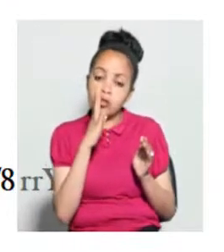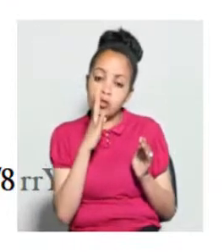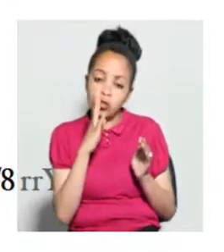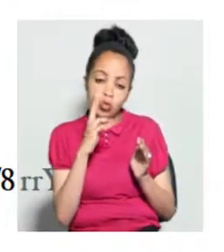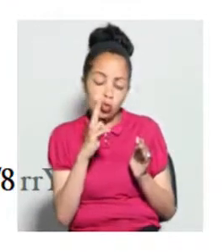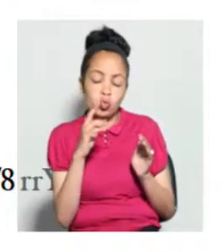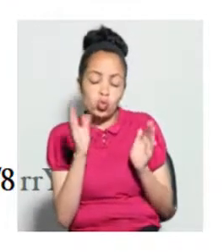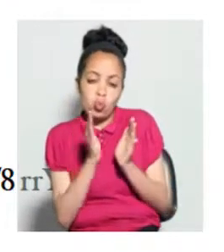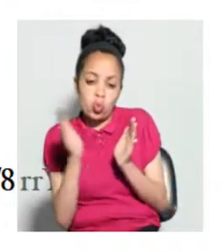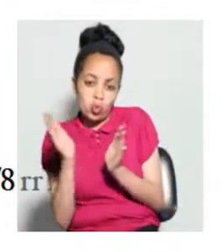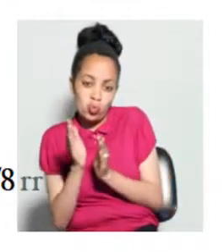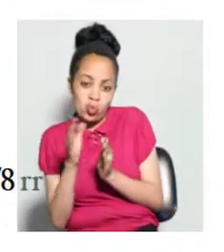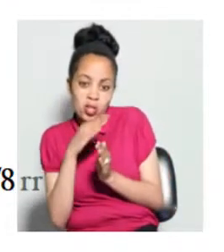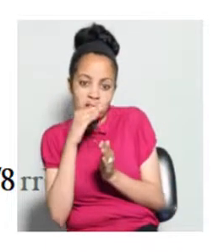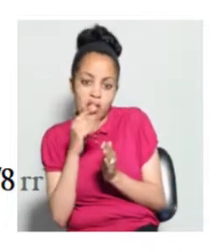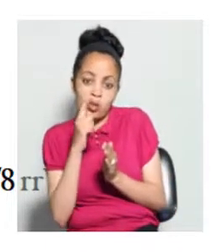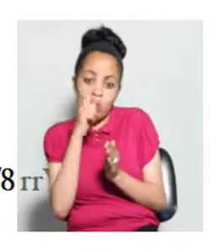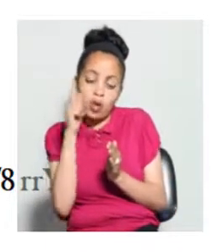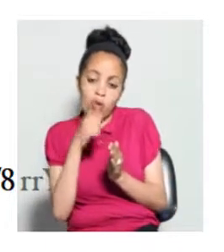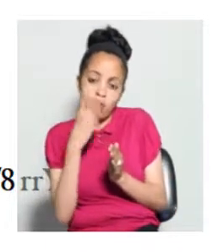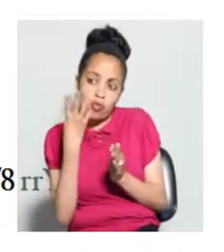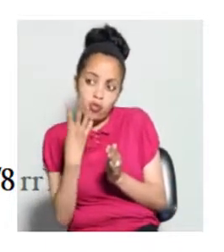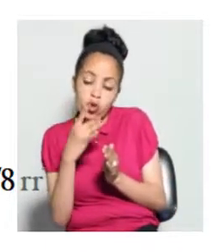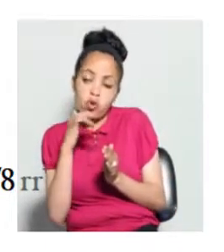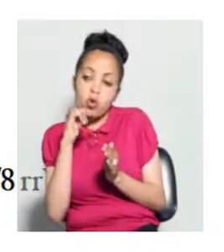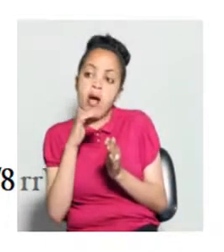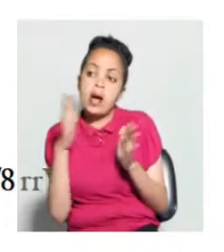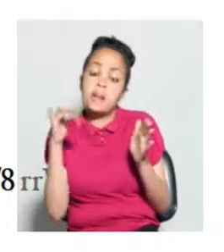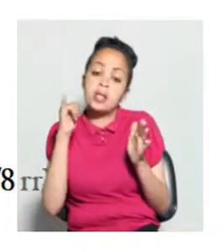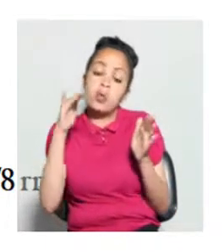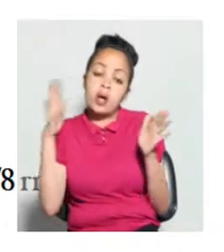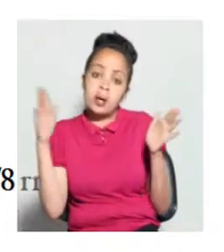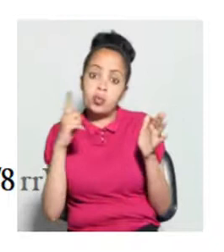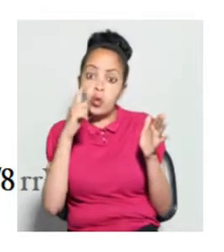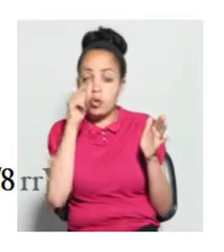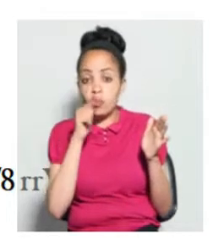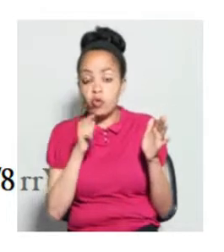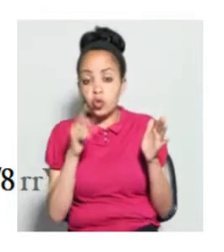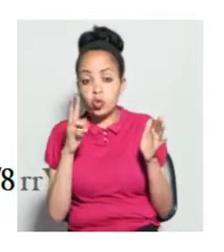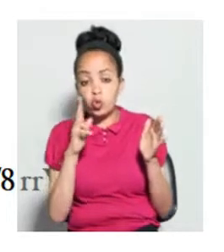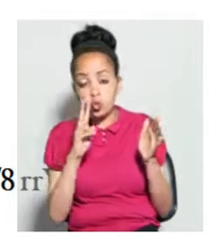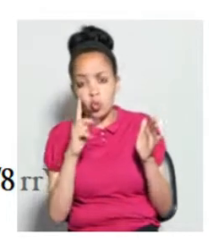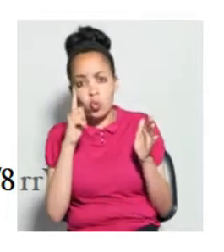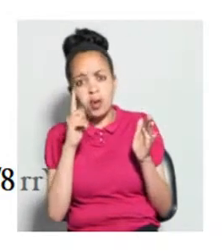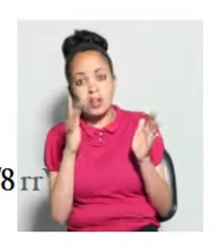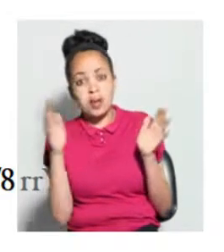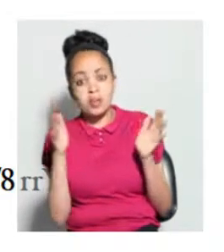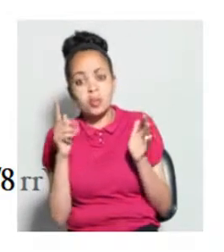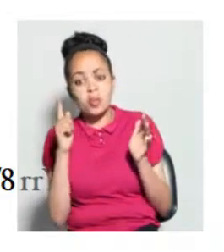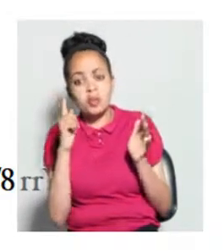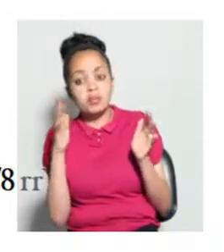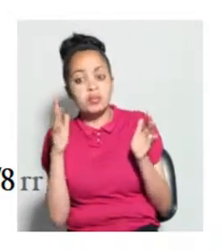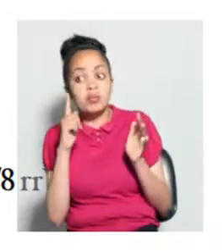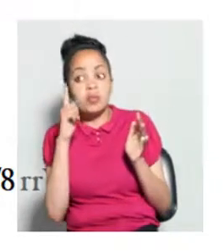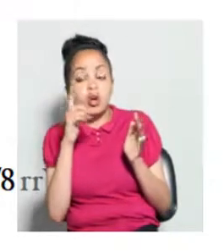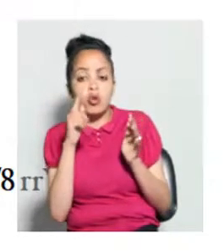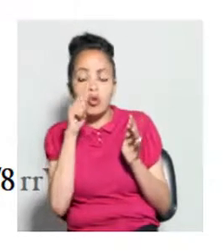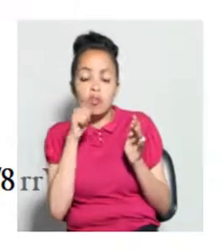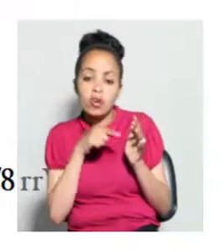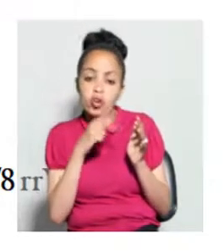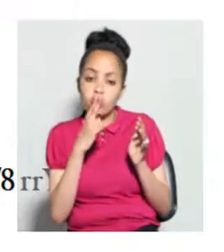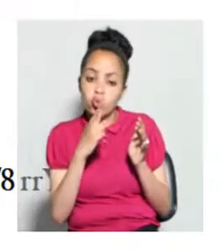small, and again 1/4 Y capital, 1/2 Y capital, Y small, 1/4 Y